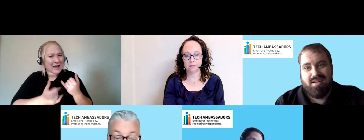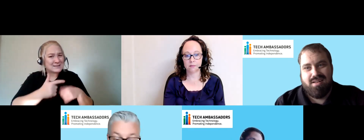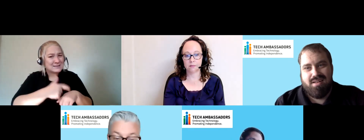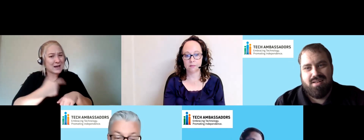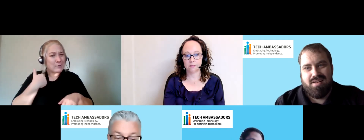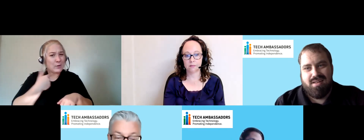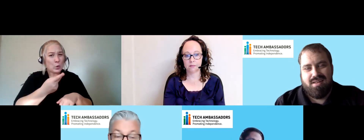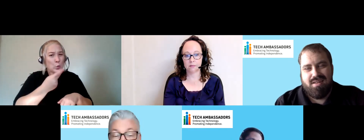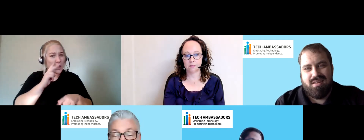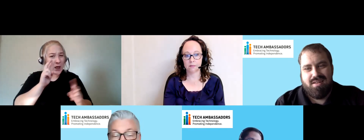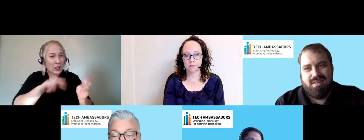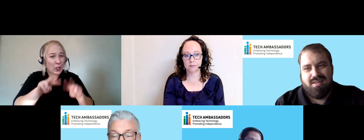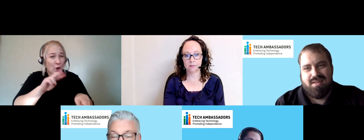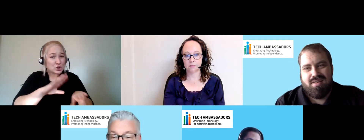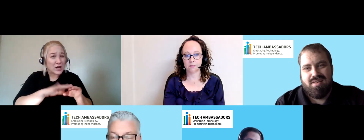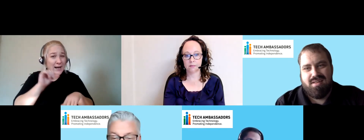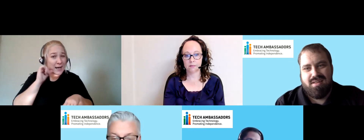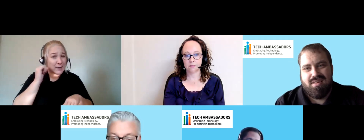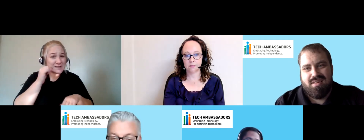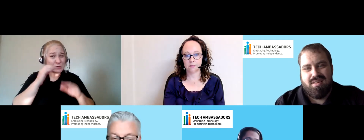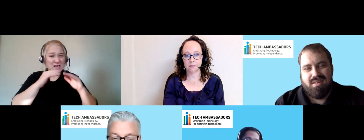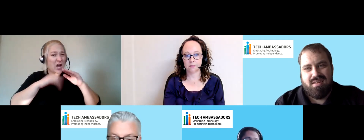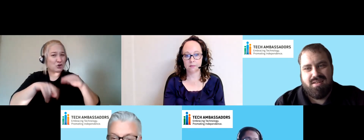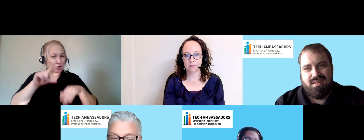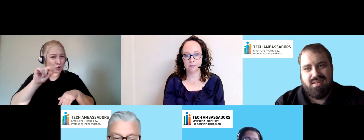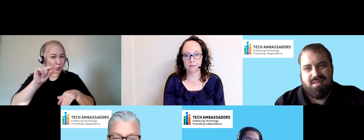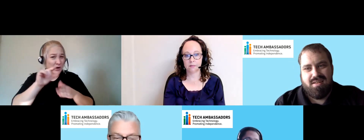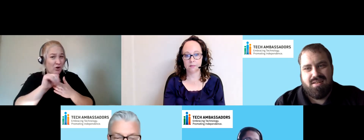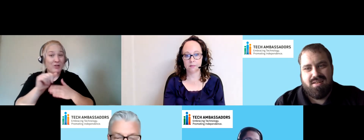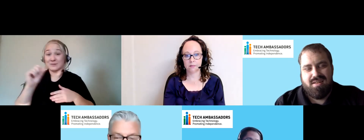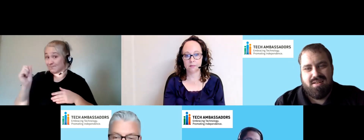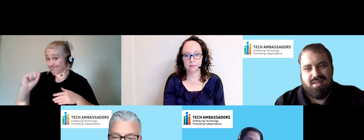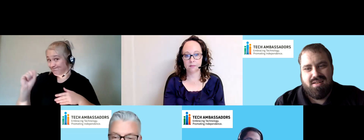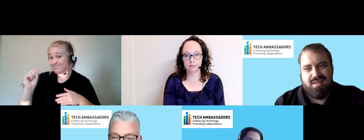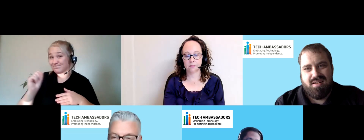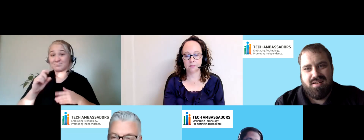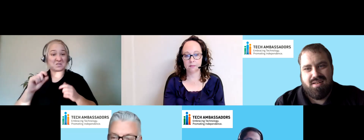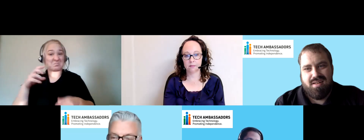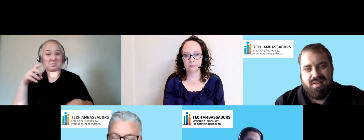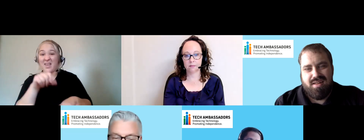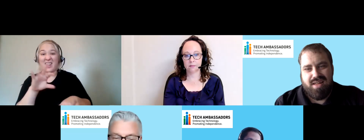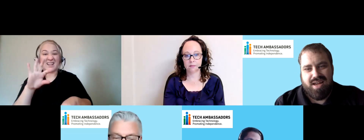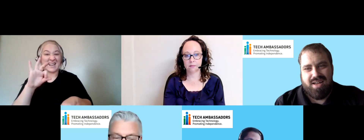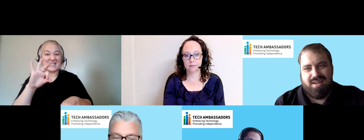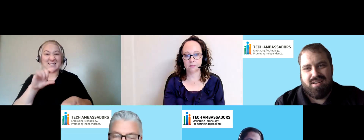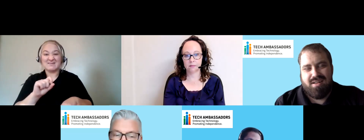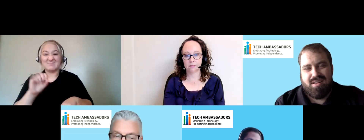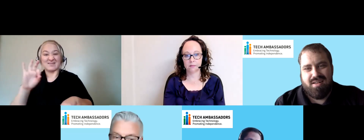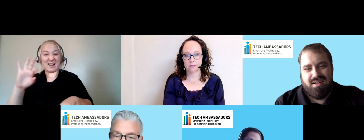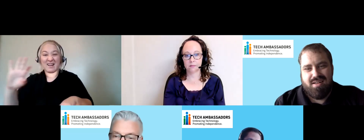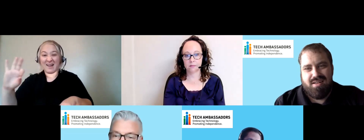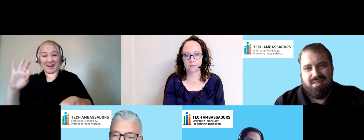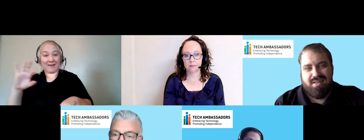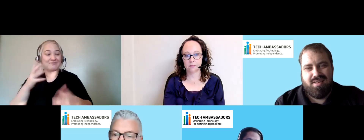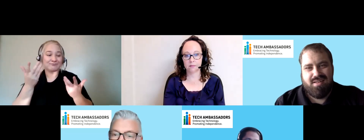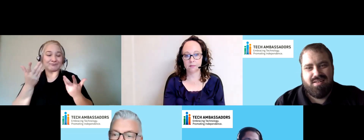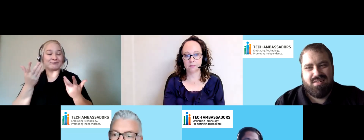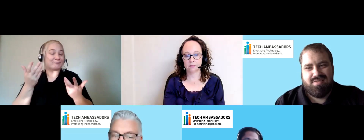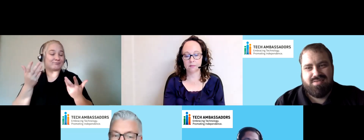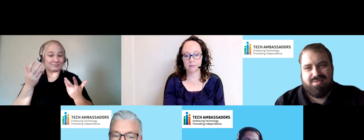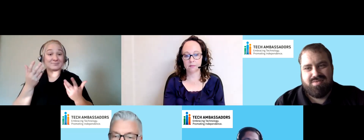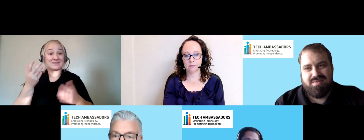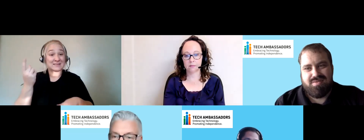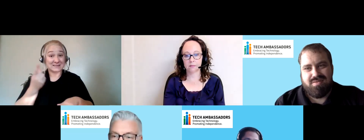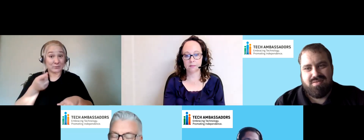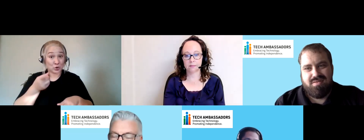You can find that right on Amazon and just pay for that, like $19.99. And Yeah. as it's something that you would